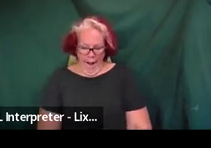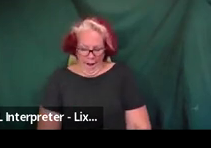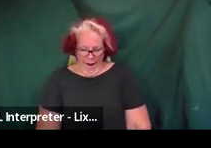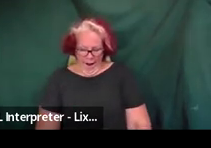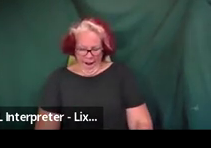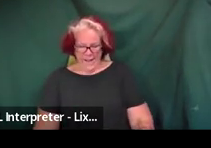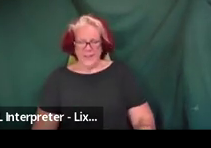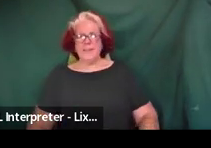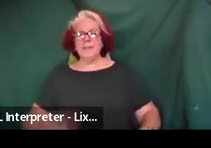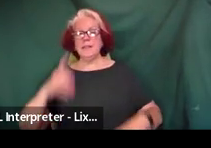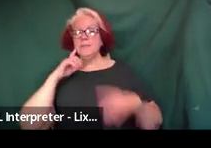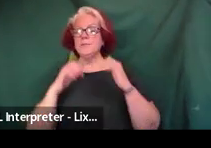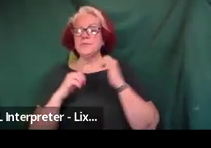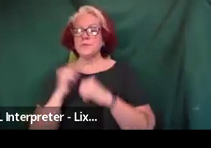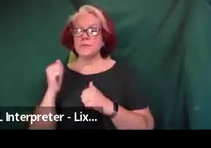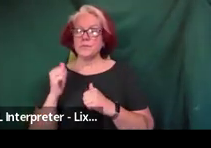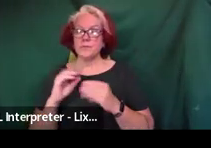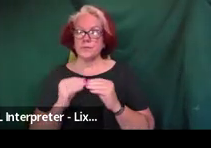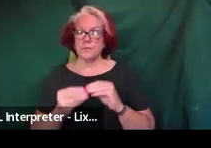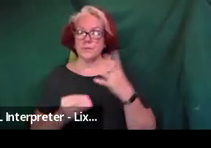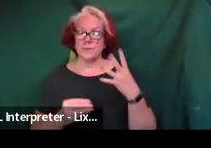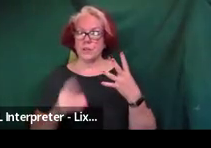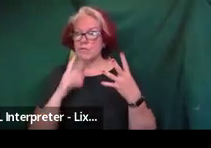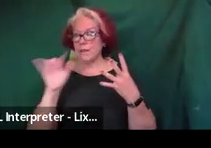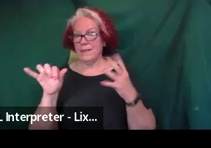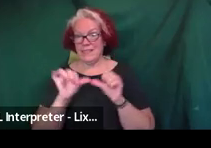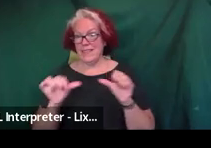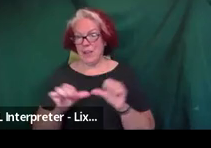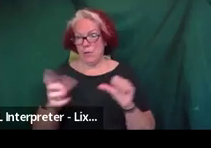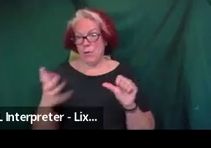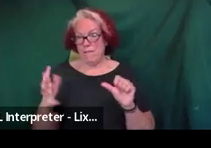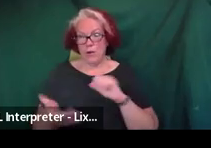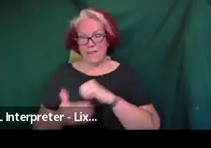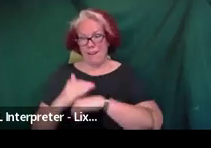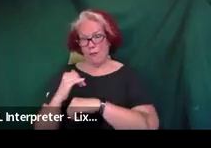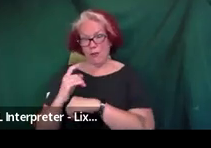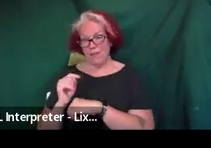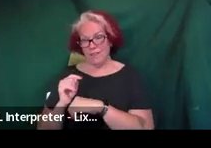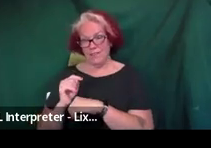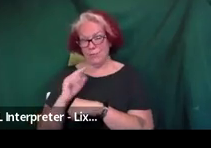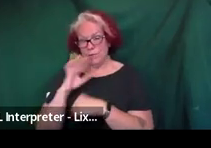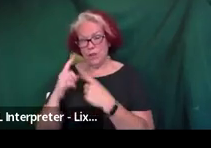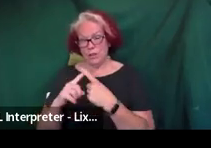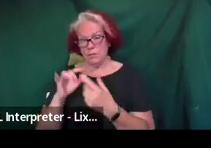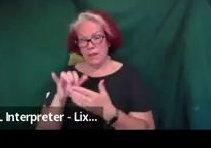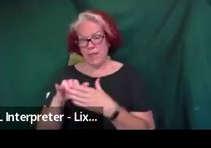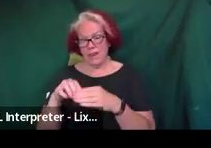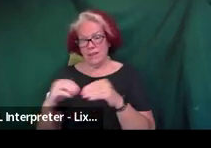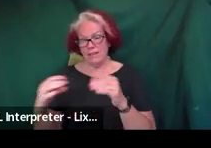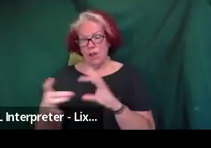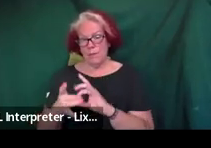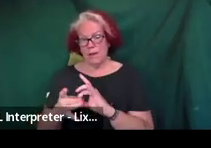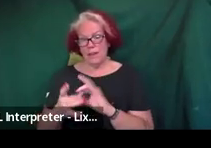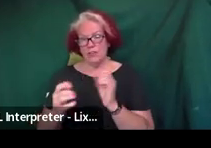I think for the most part, I think this area has actually been covered. We talked about it kind of in combination